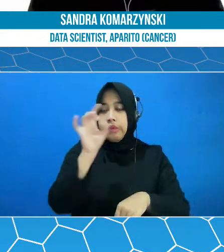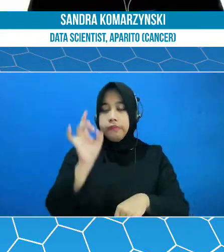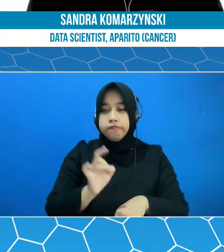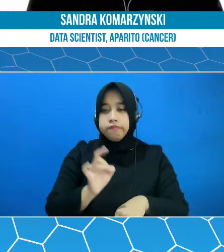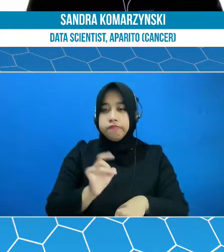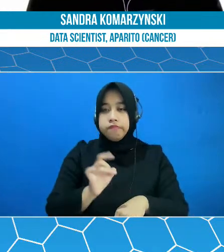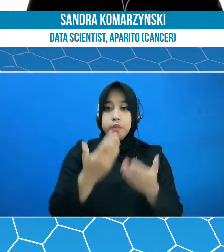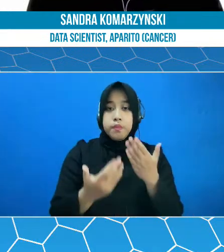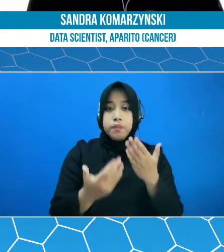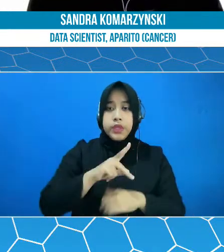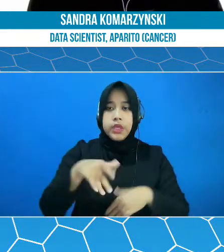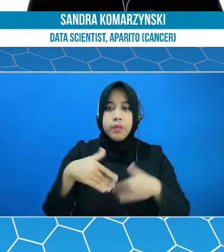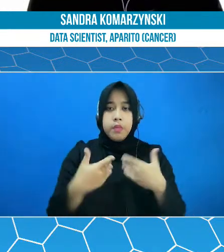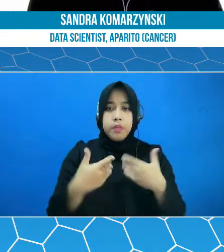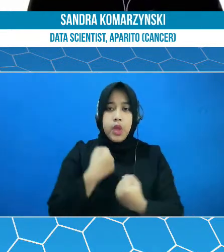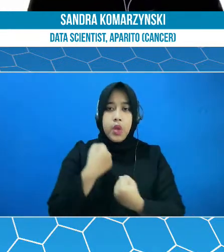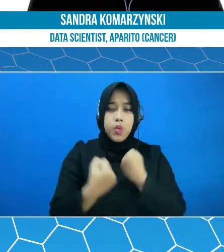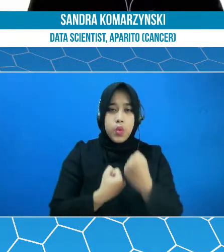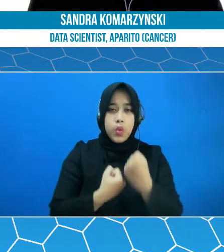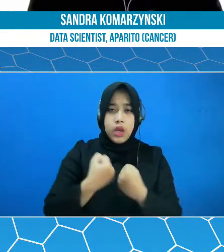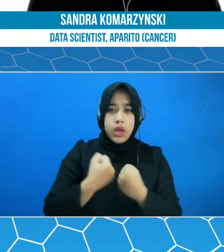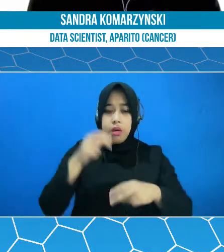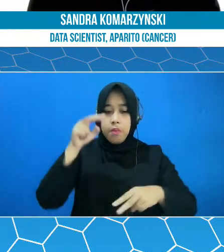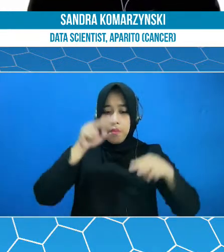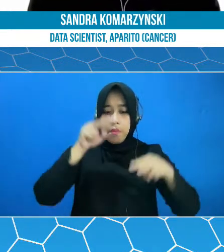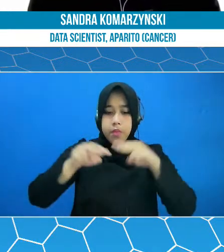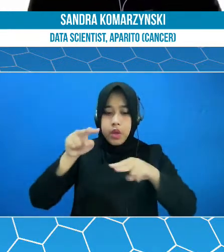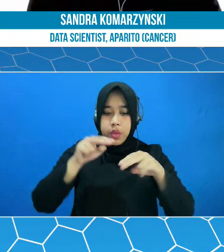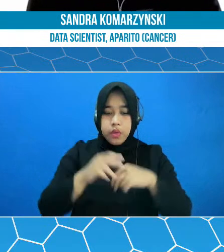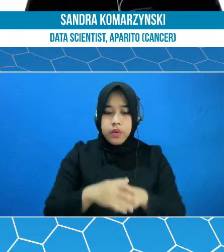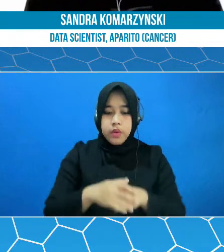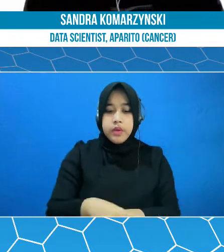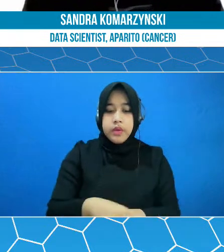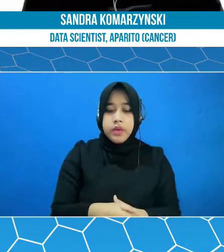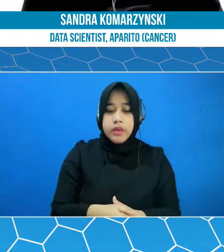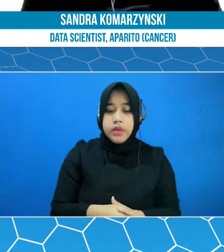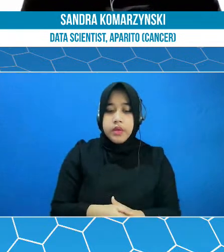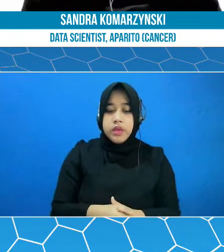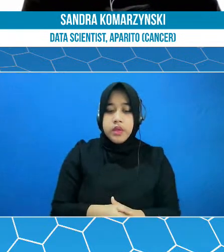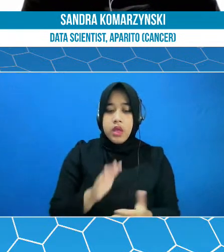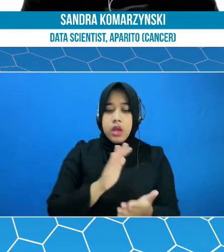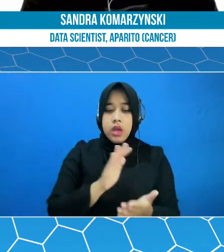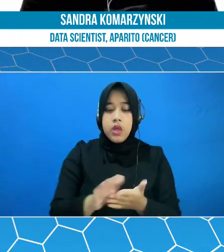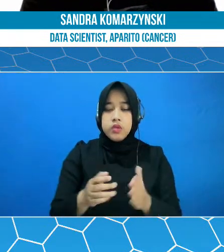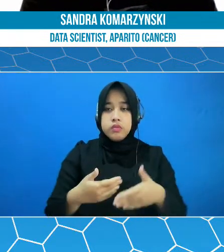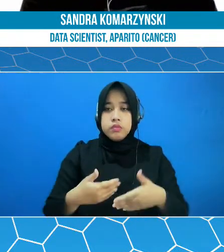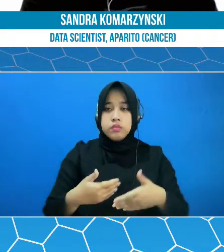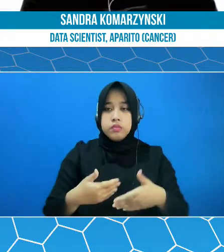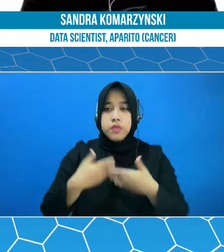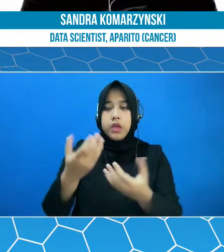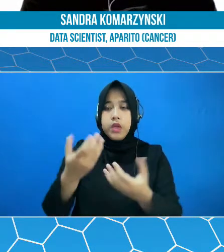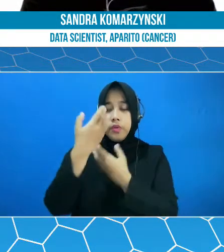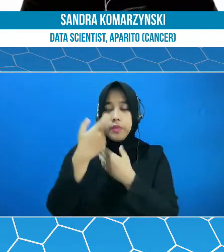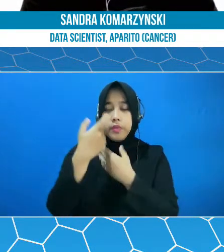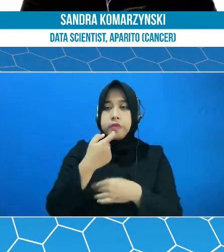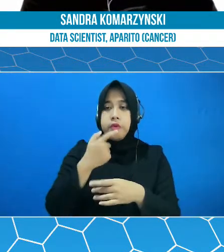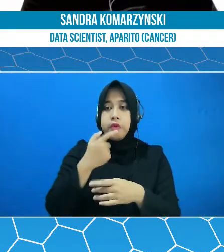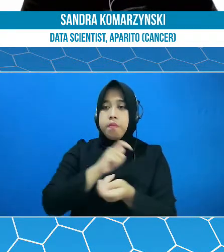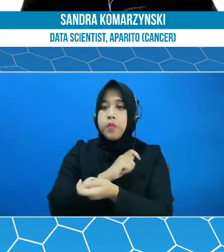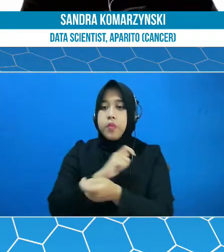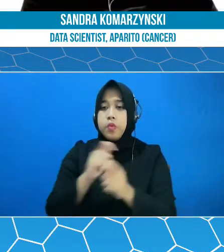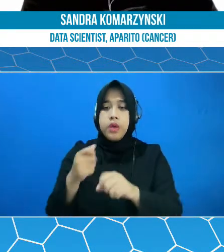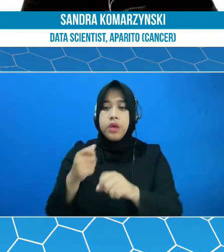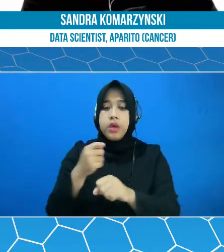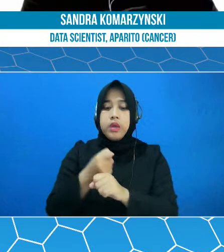be sent to the clinician team to inform on changes in symptoms. And for the researchers, it will be a new tool